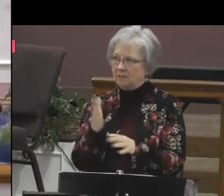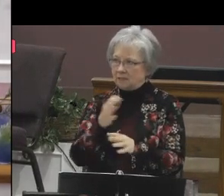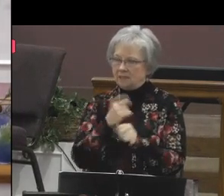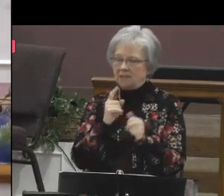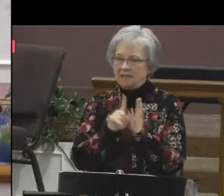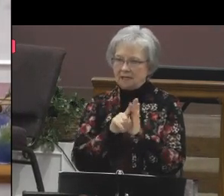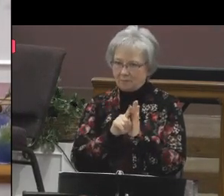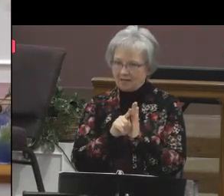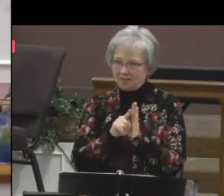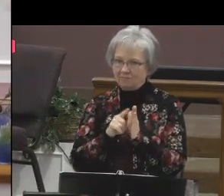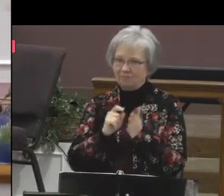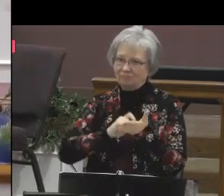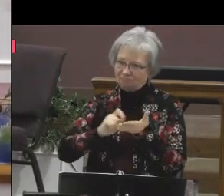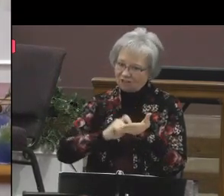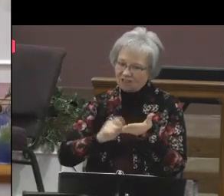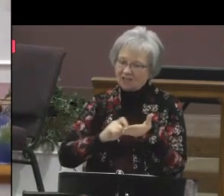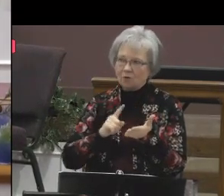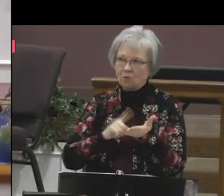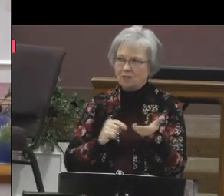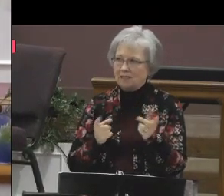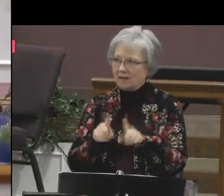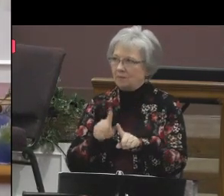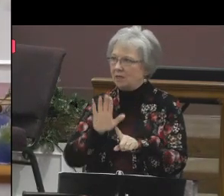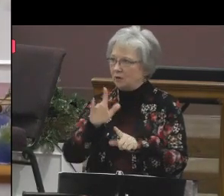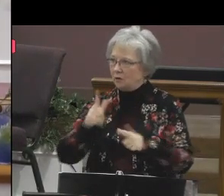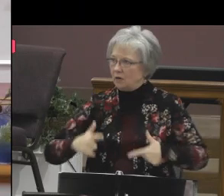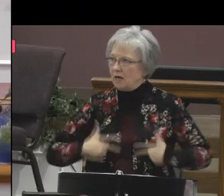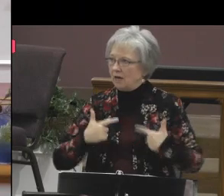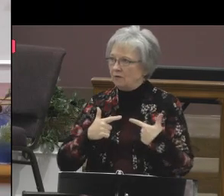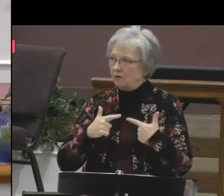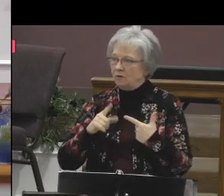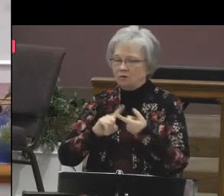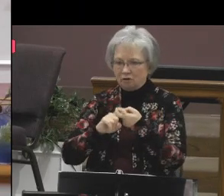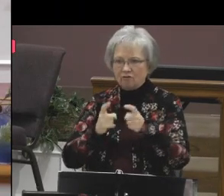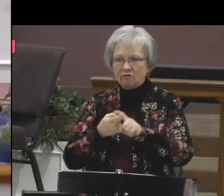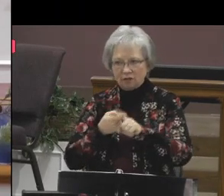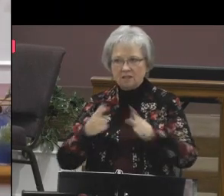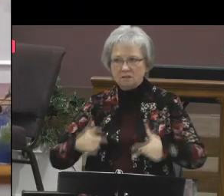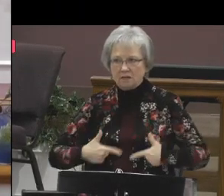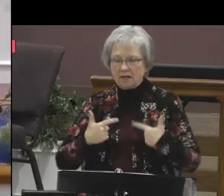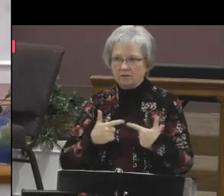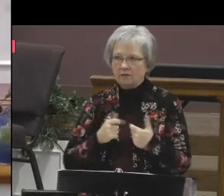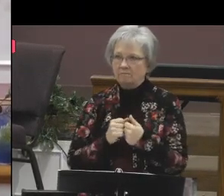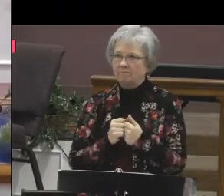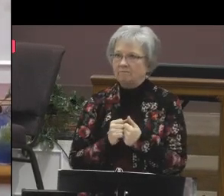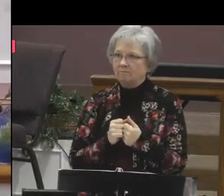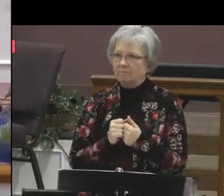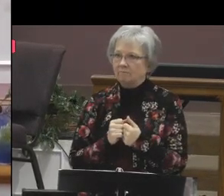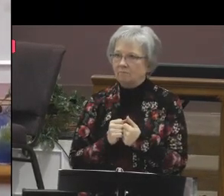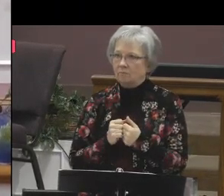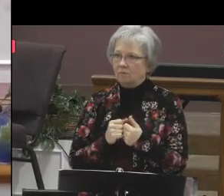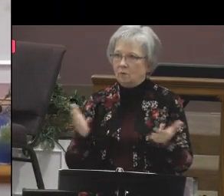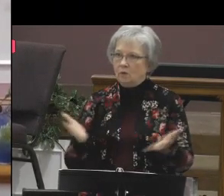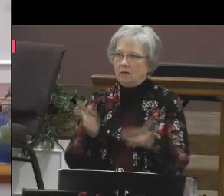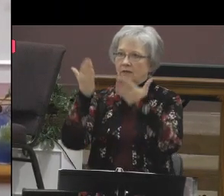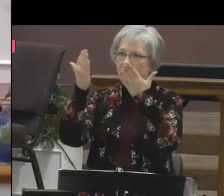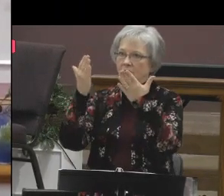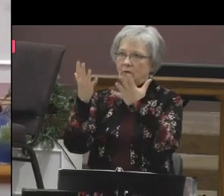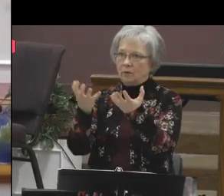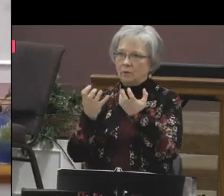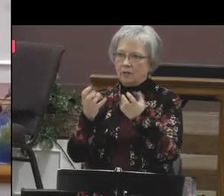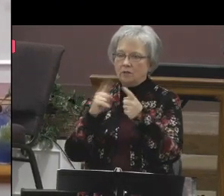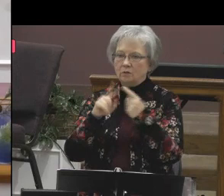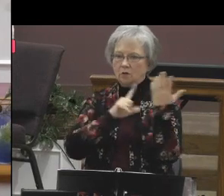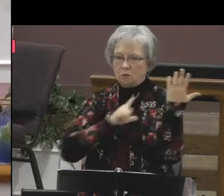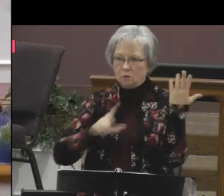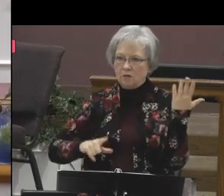minute, jot down what's going on in your life or some friends' lives that we can be praying about, and we'll make sure to lift those requests to the Lord. Let me open us